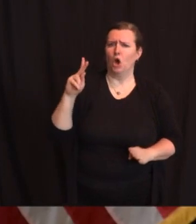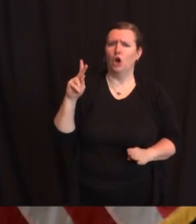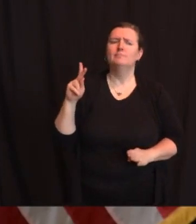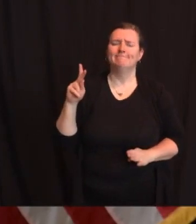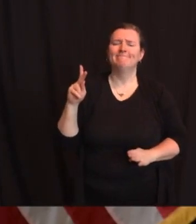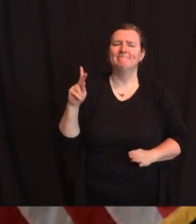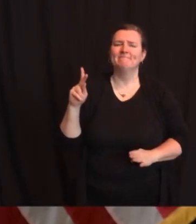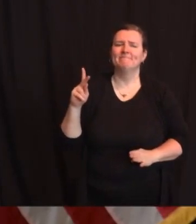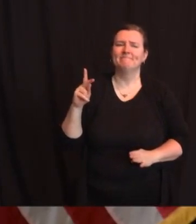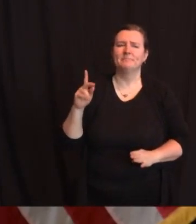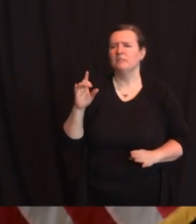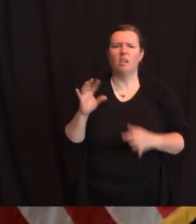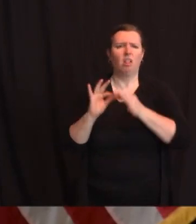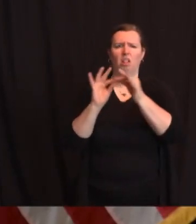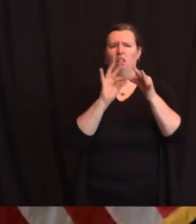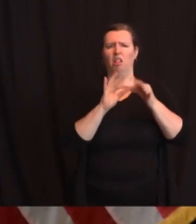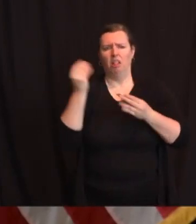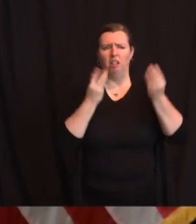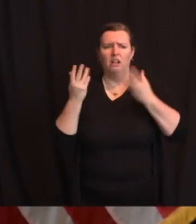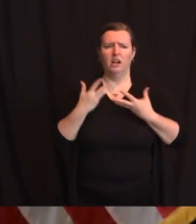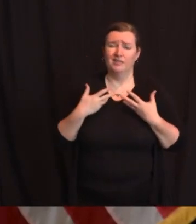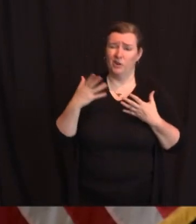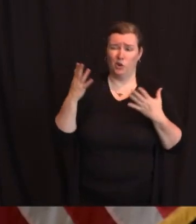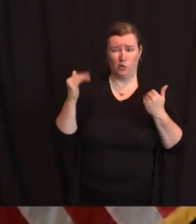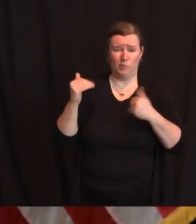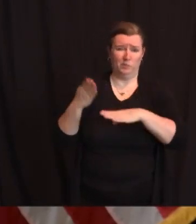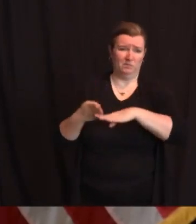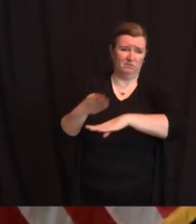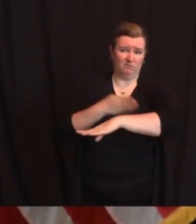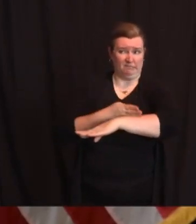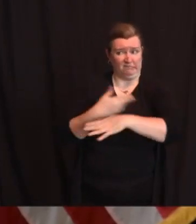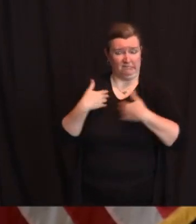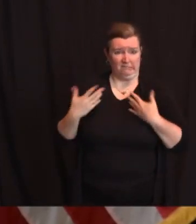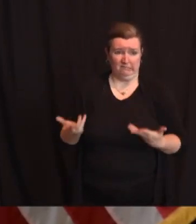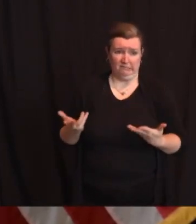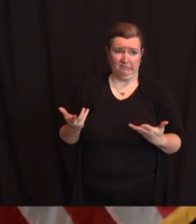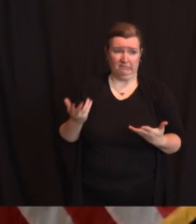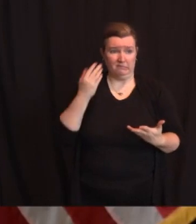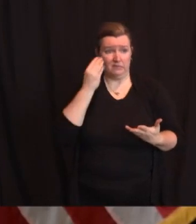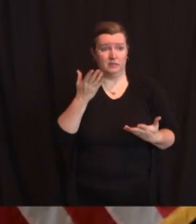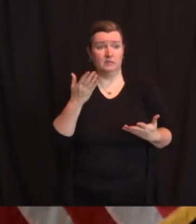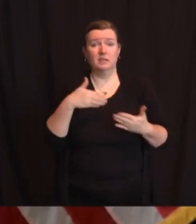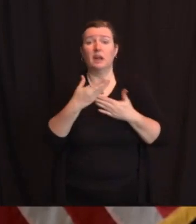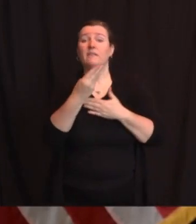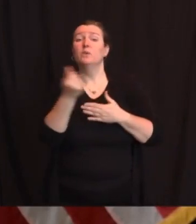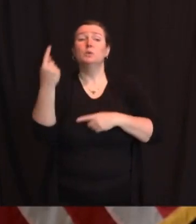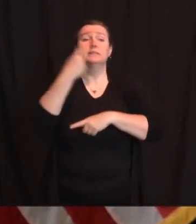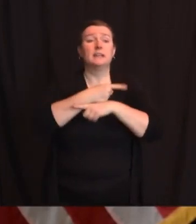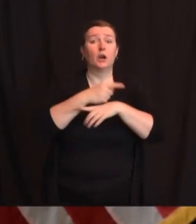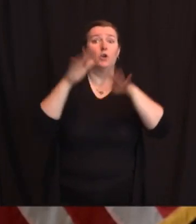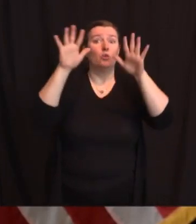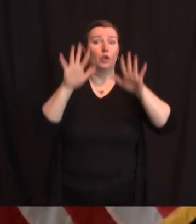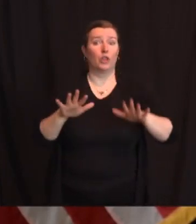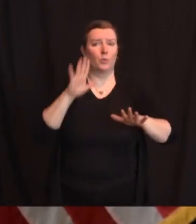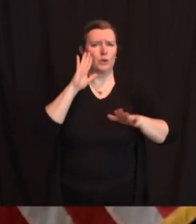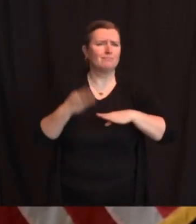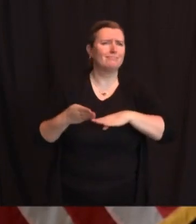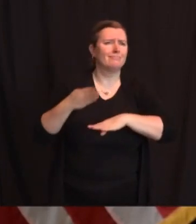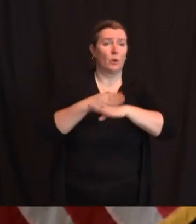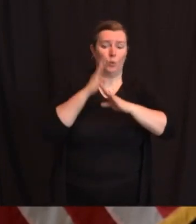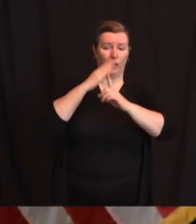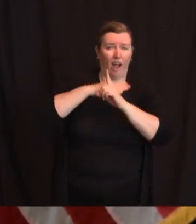progress on that. And by the way, the weather is going to be getting warmer over the next number of days, so we need to remind folks that we're happy